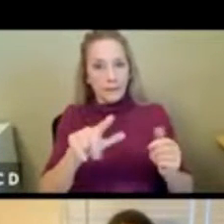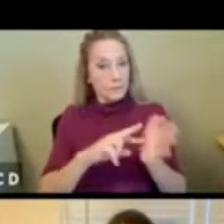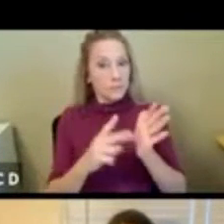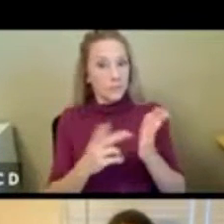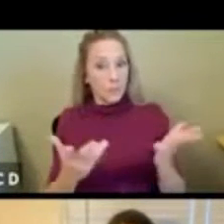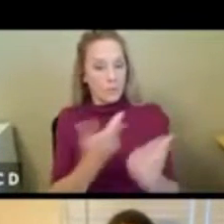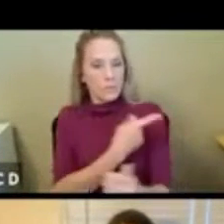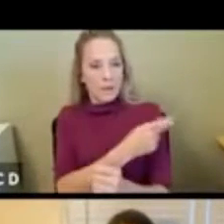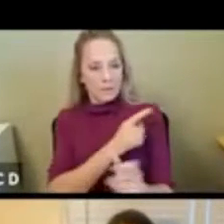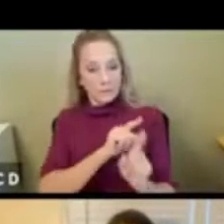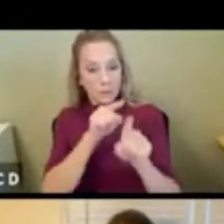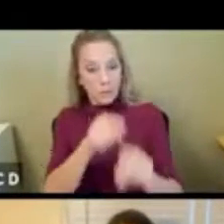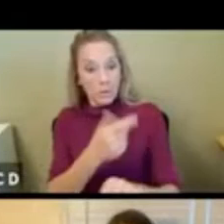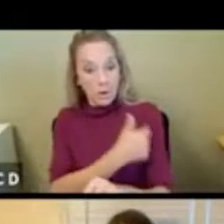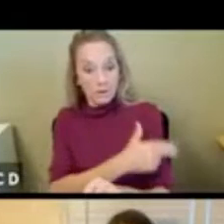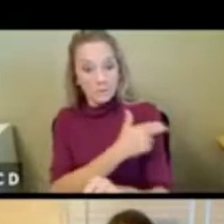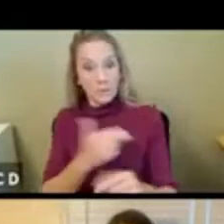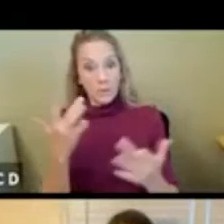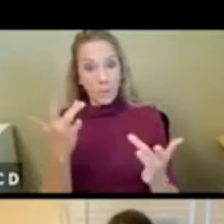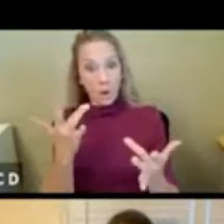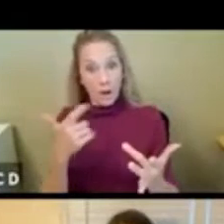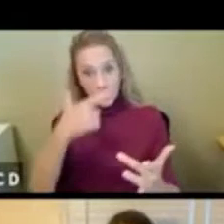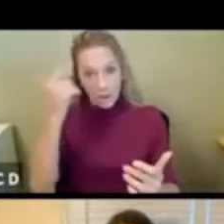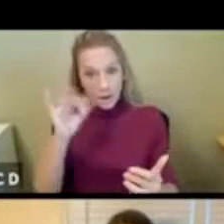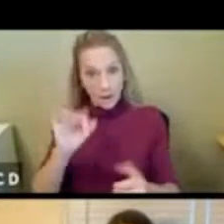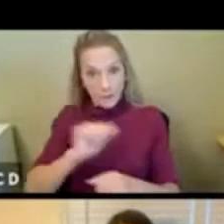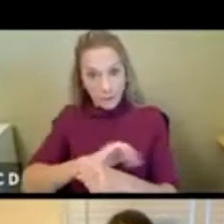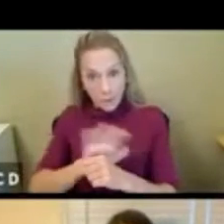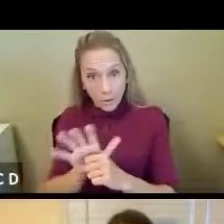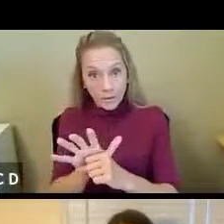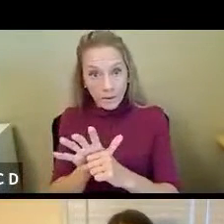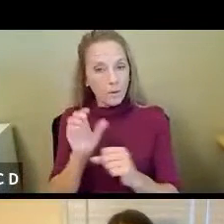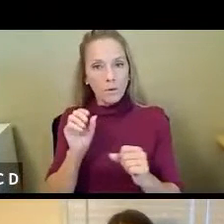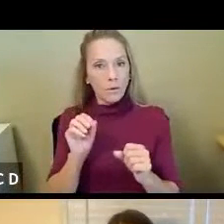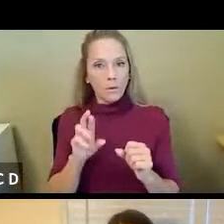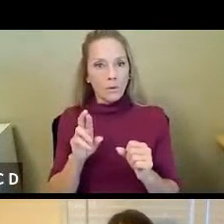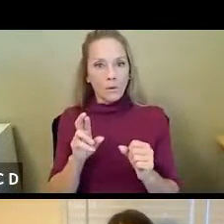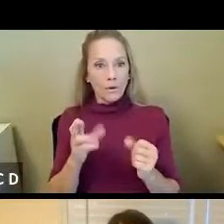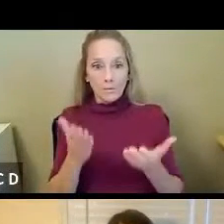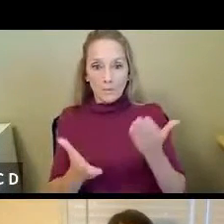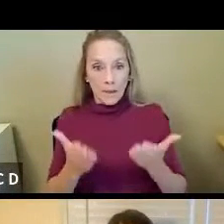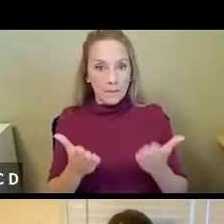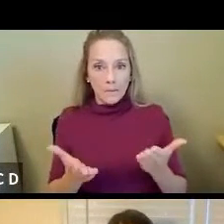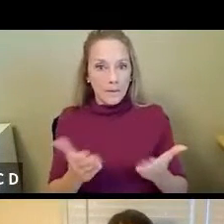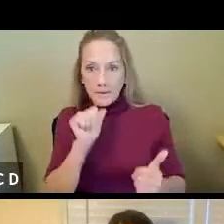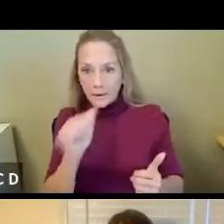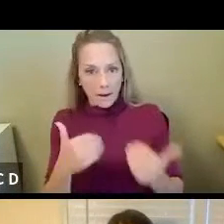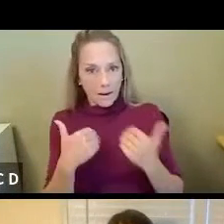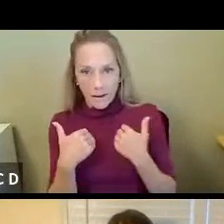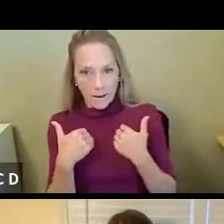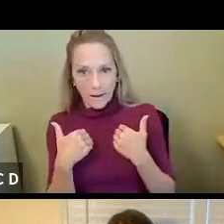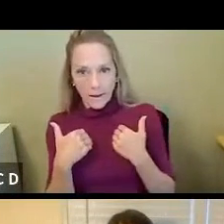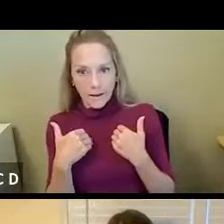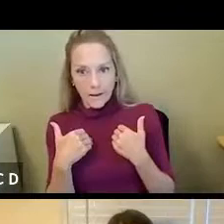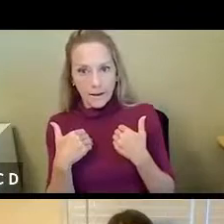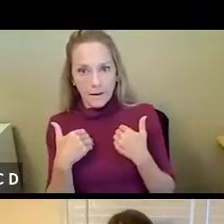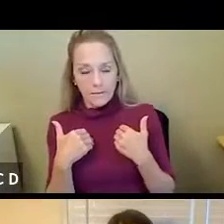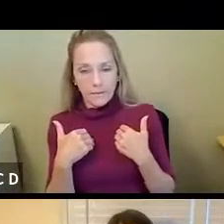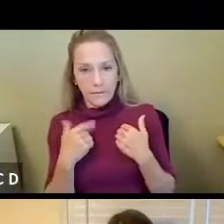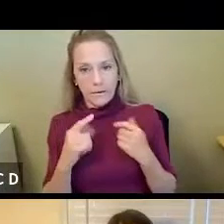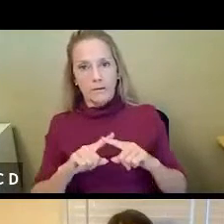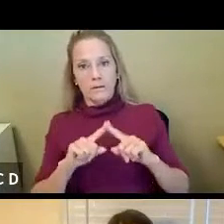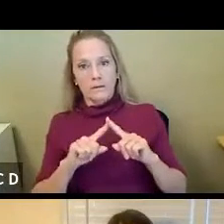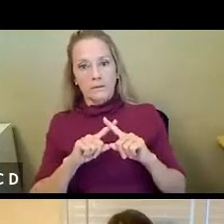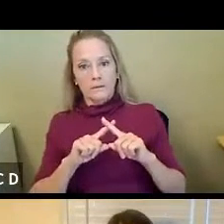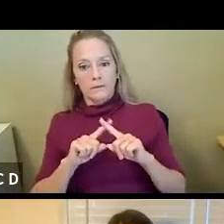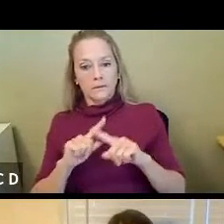hospital because of COVID-19? Meaning that, and they may or may not have comorbidities, but because of